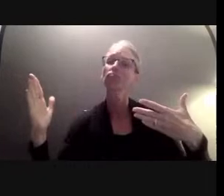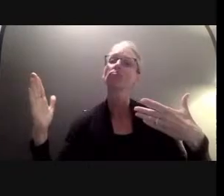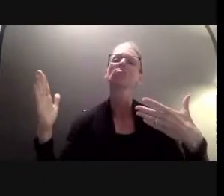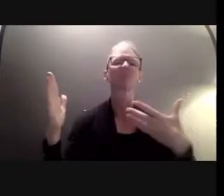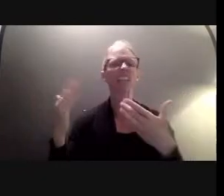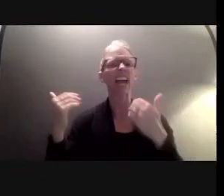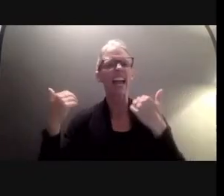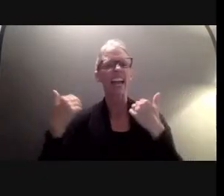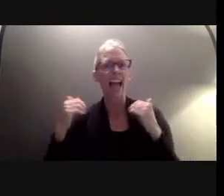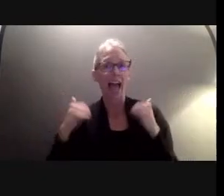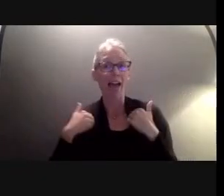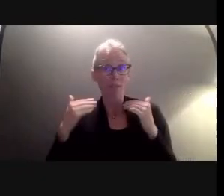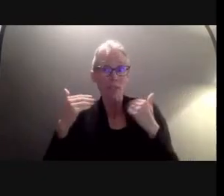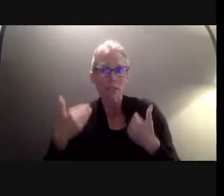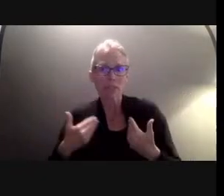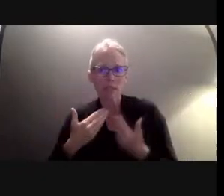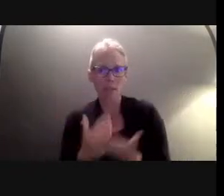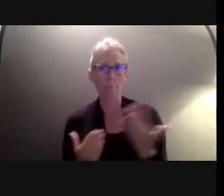as well.